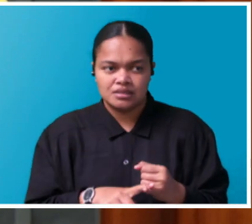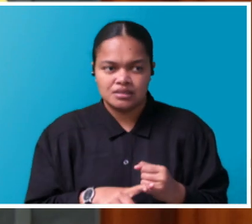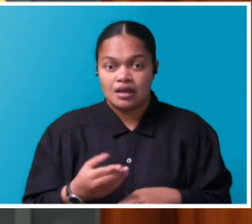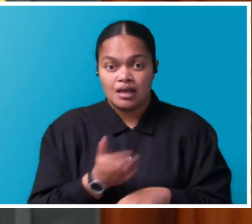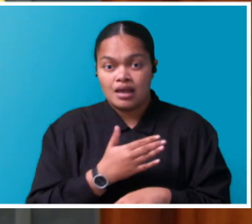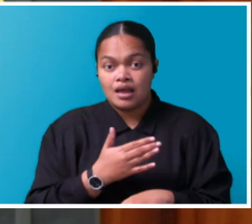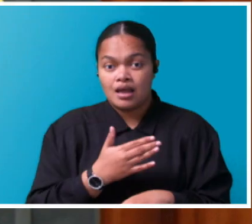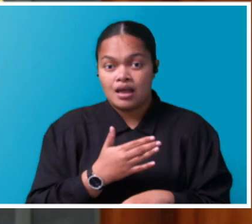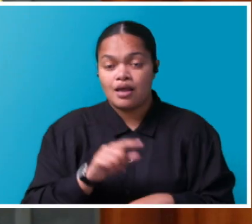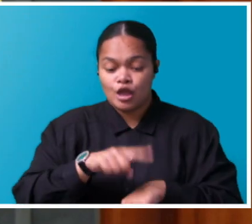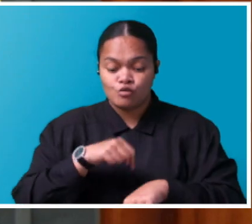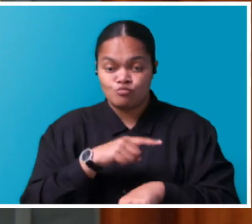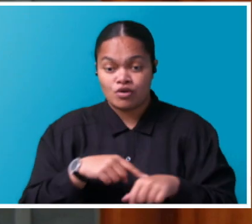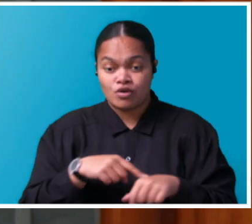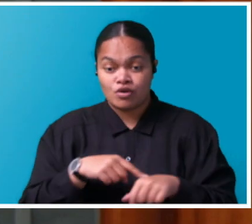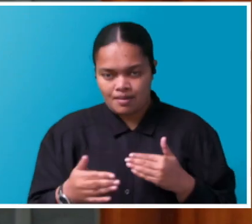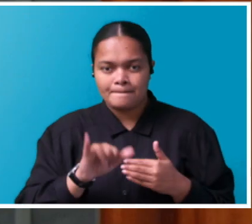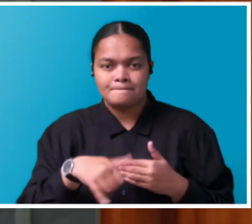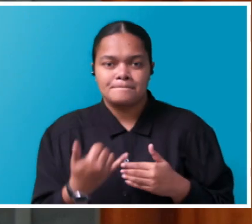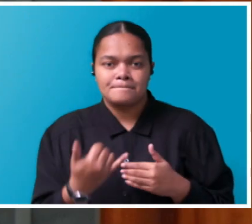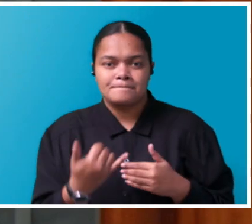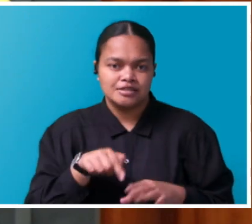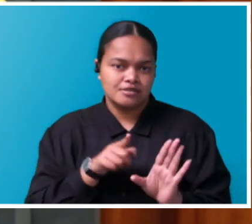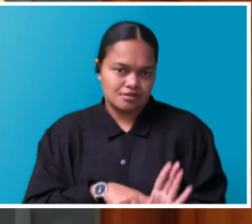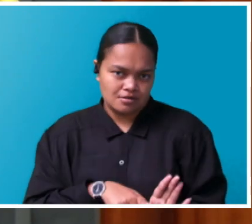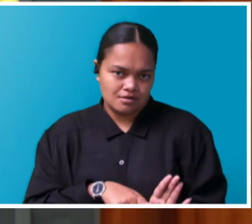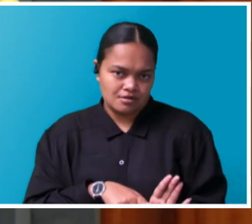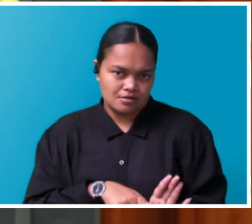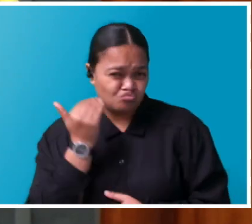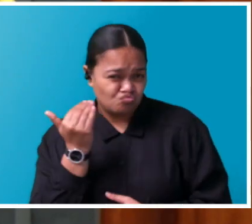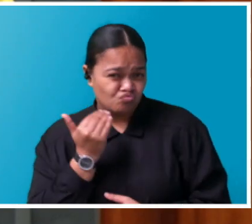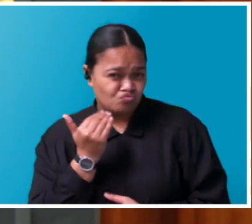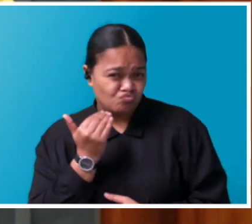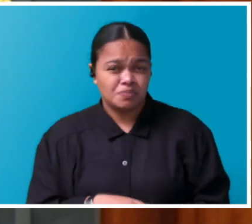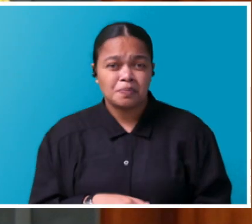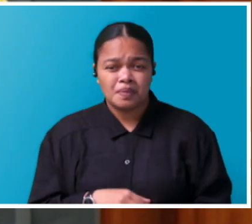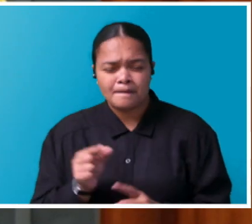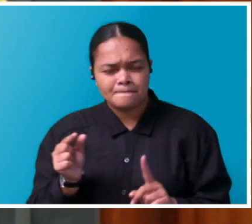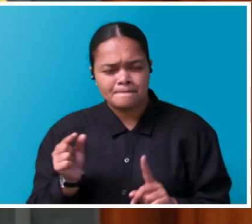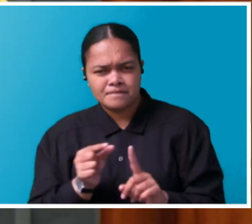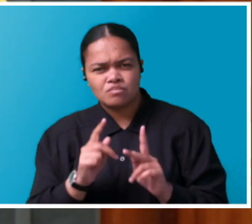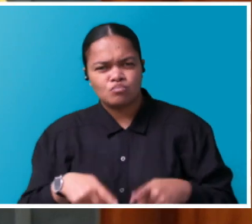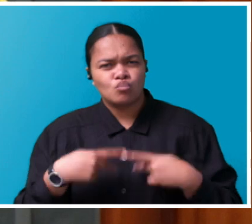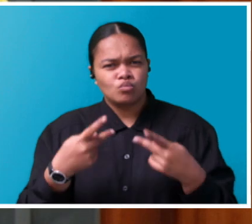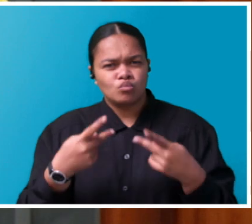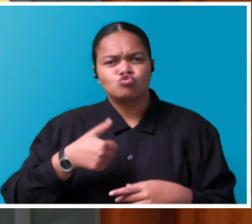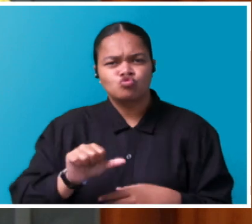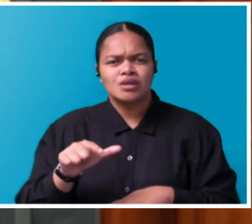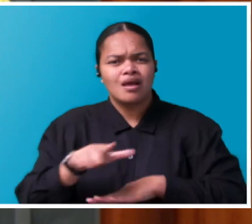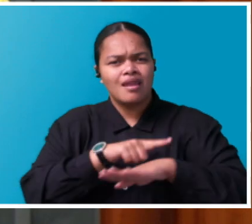early May of this year. In brief, Honorable Speaker, the pathway proposes the use of the land lease